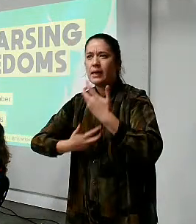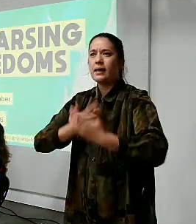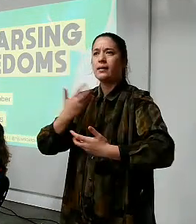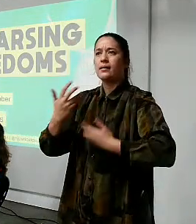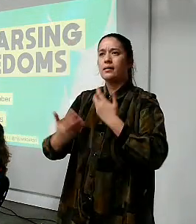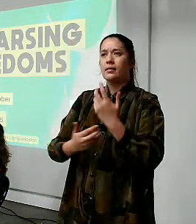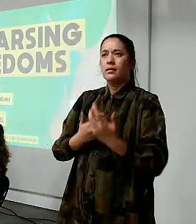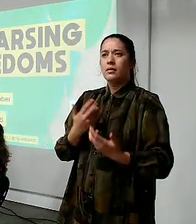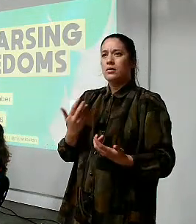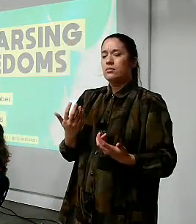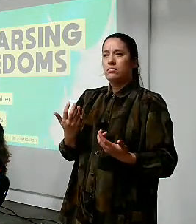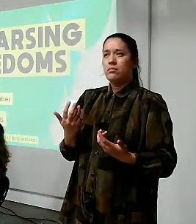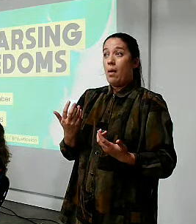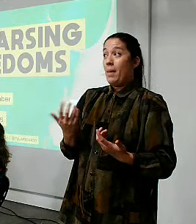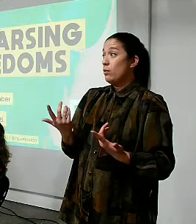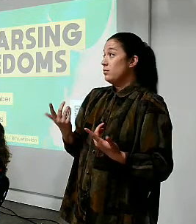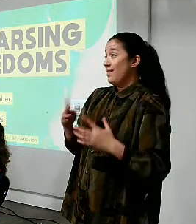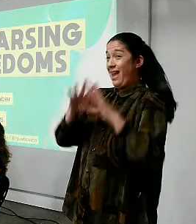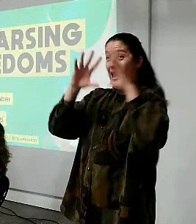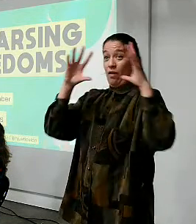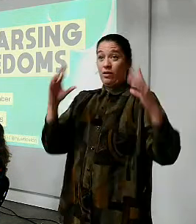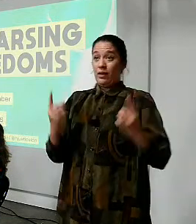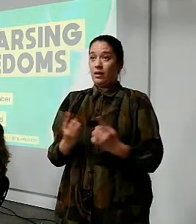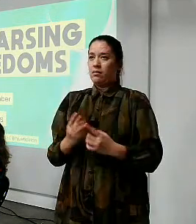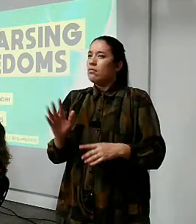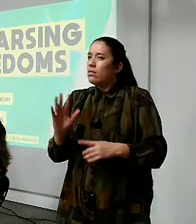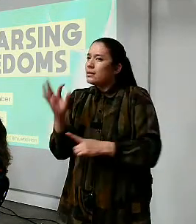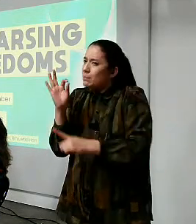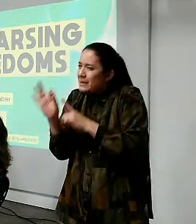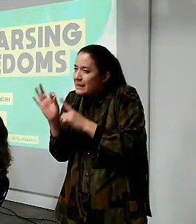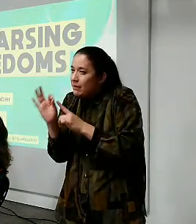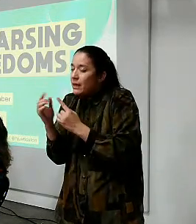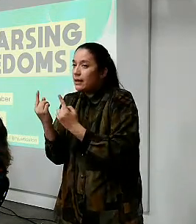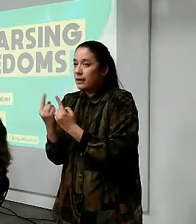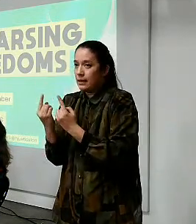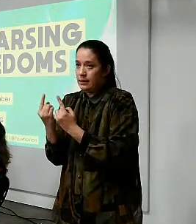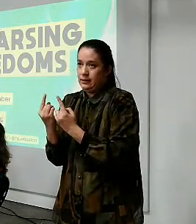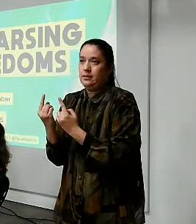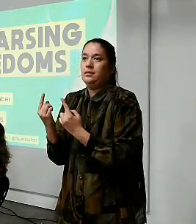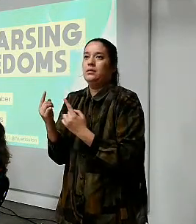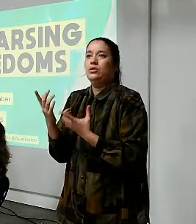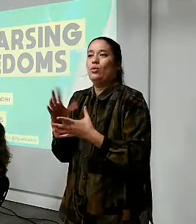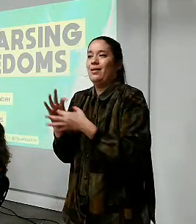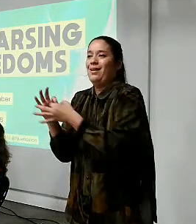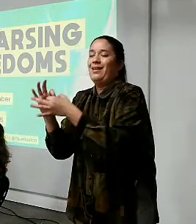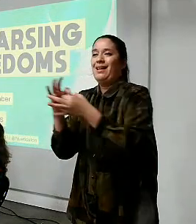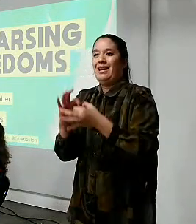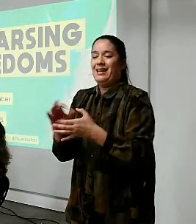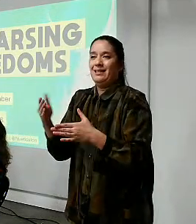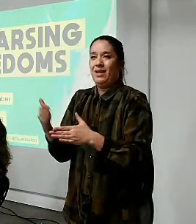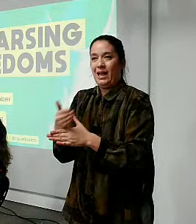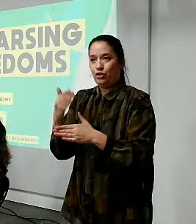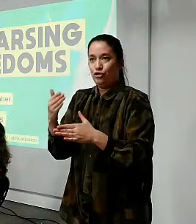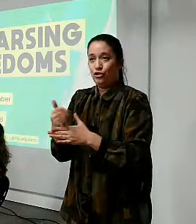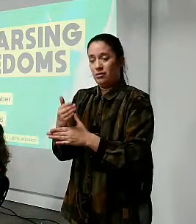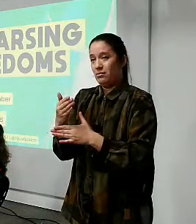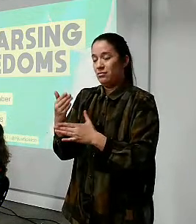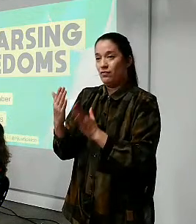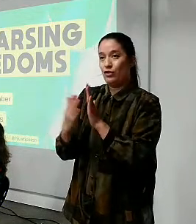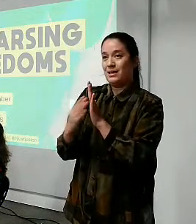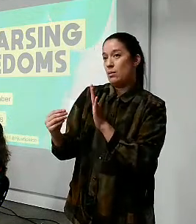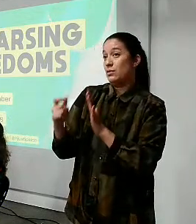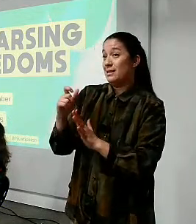situation, but the collective action of it as well, and especially being disabled people. Oftentimes we are